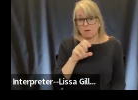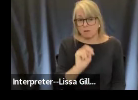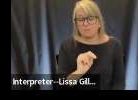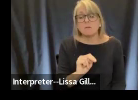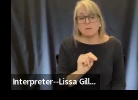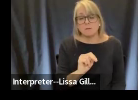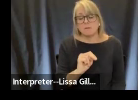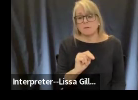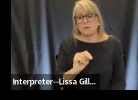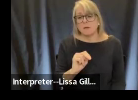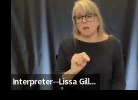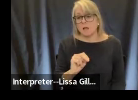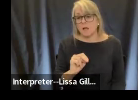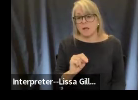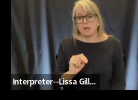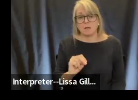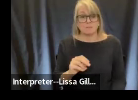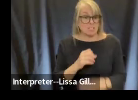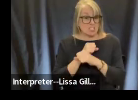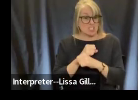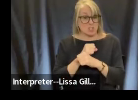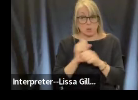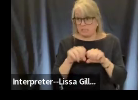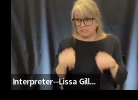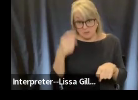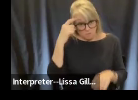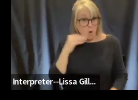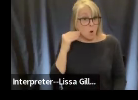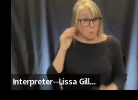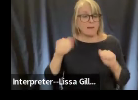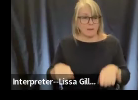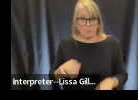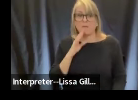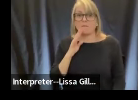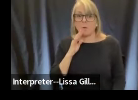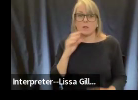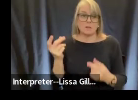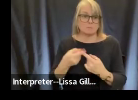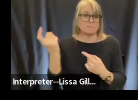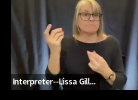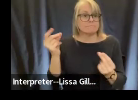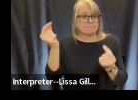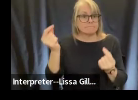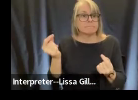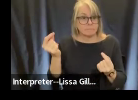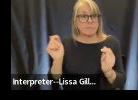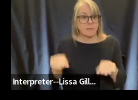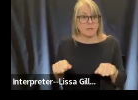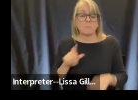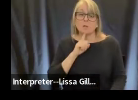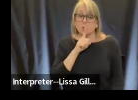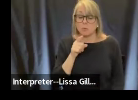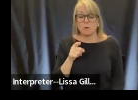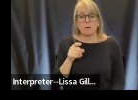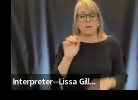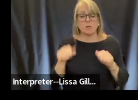these days, security systems in homes can be voice activated as well. Just make sure you've got the ability to call for help if you